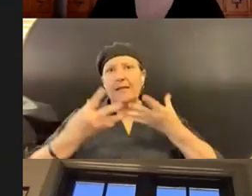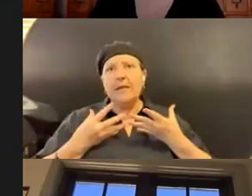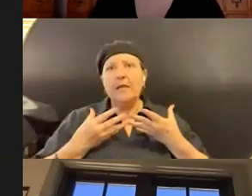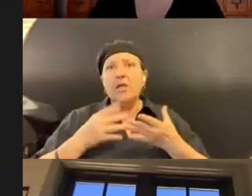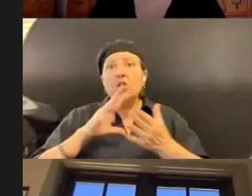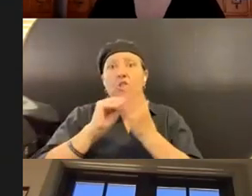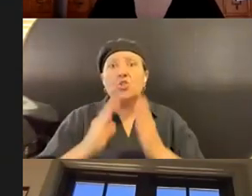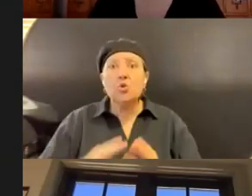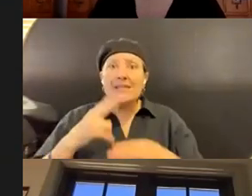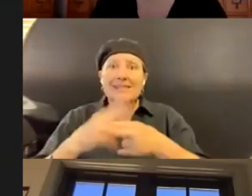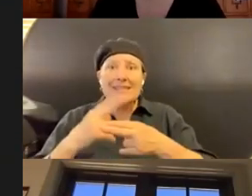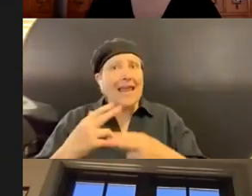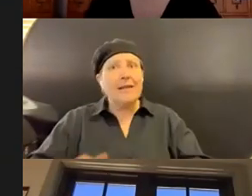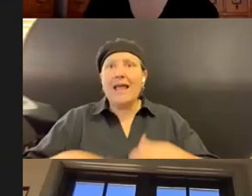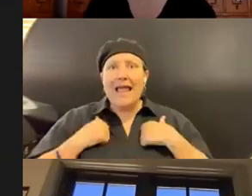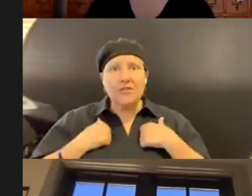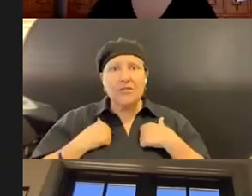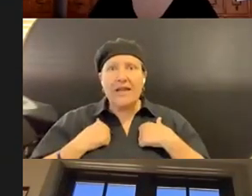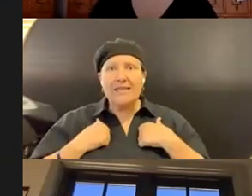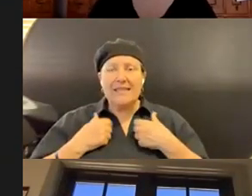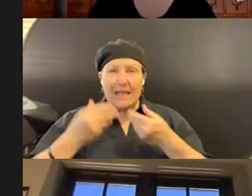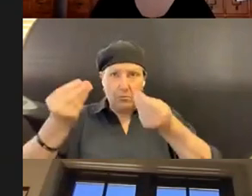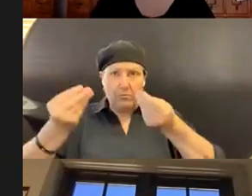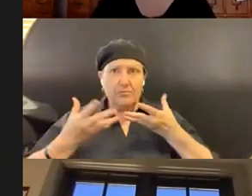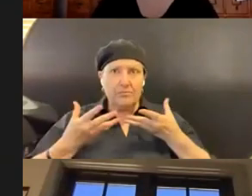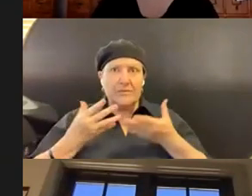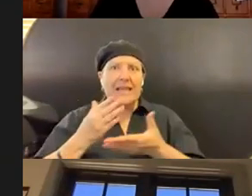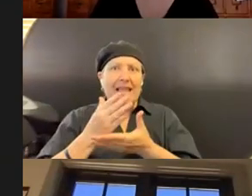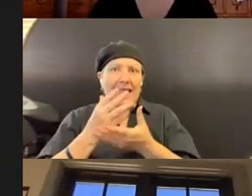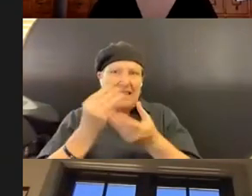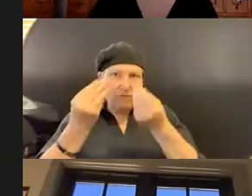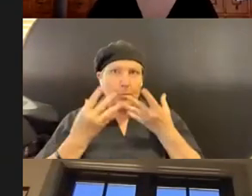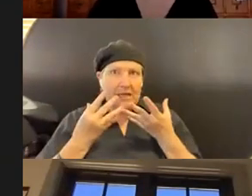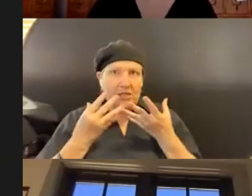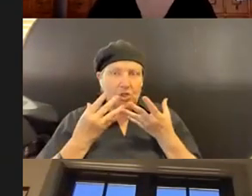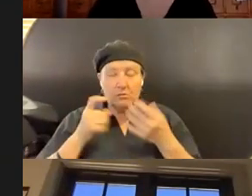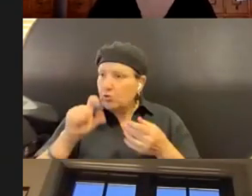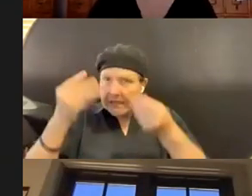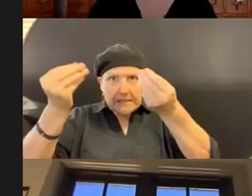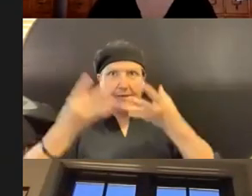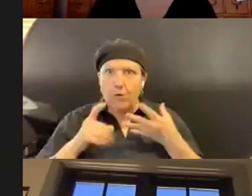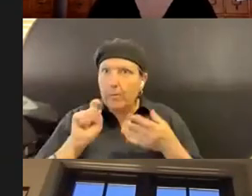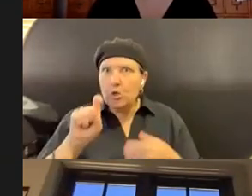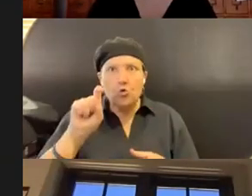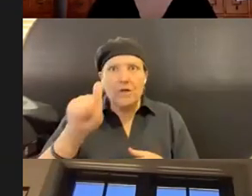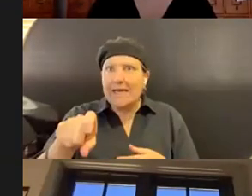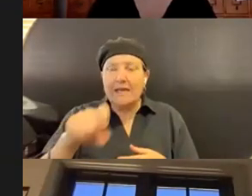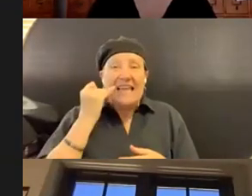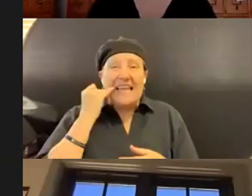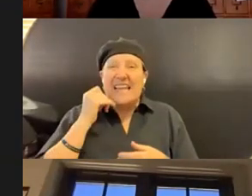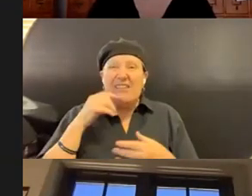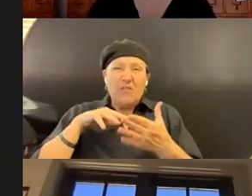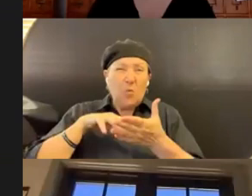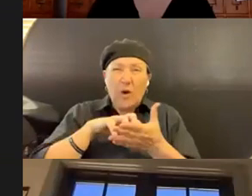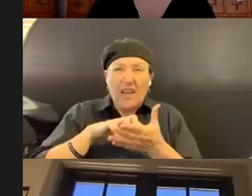information. So the only way I can order those is if you let me know that you need it. So if you don't have strong Wi-Fi at your house,